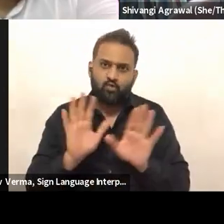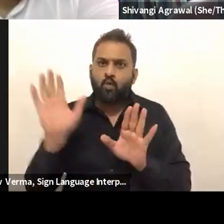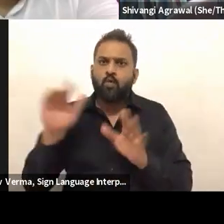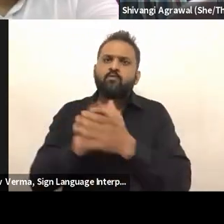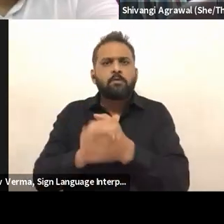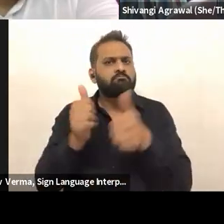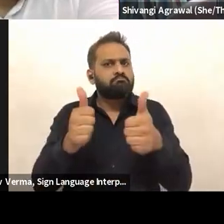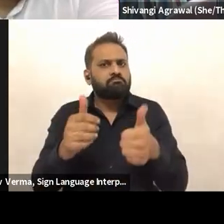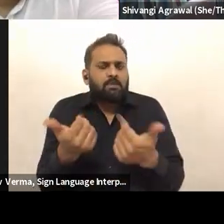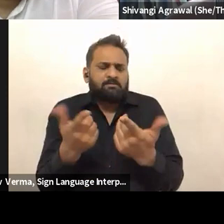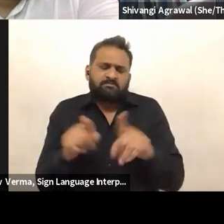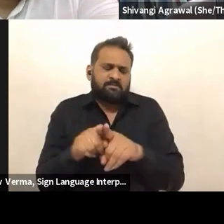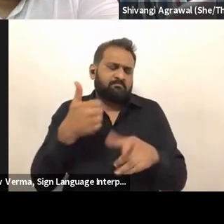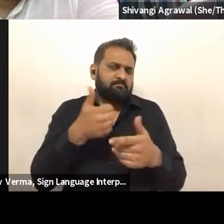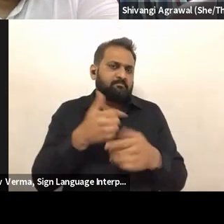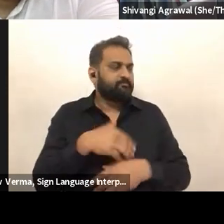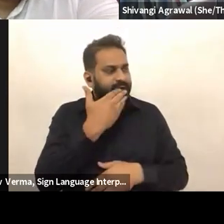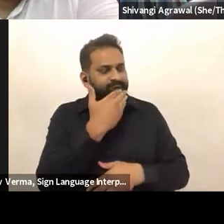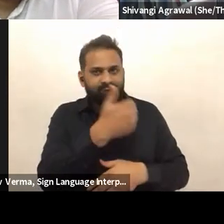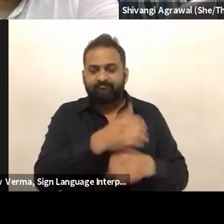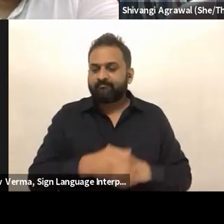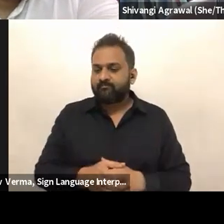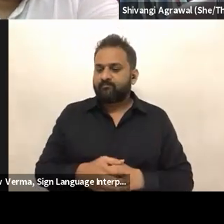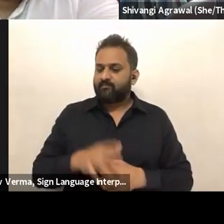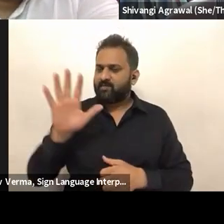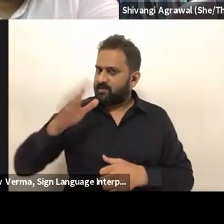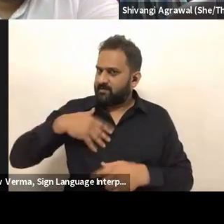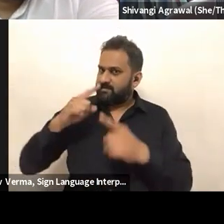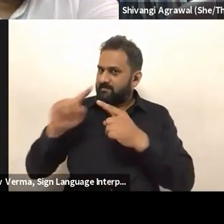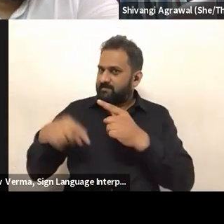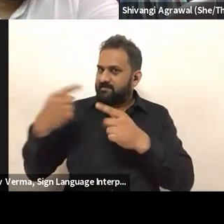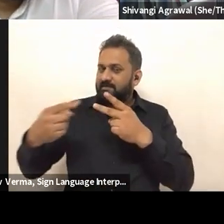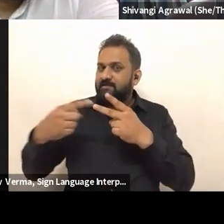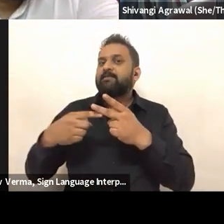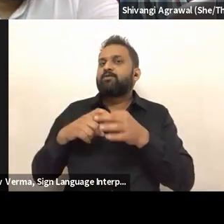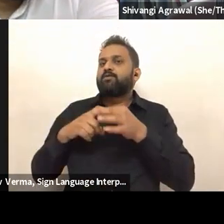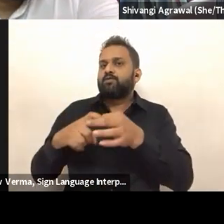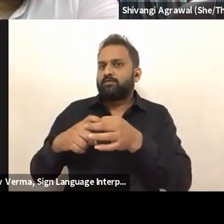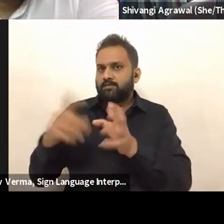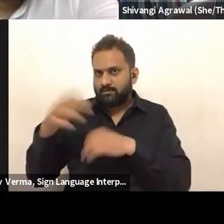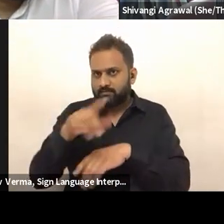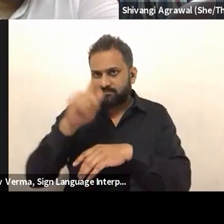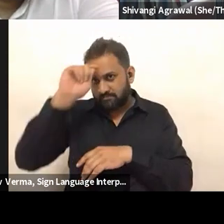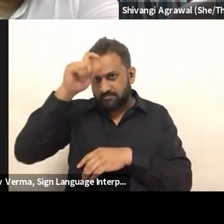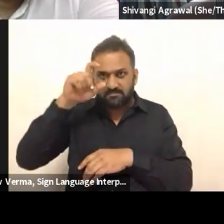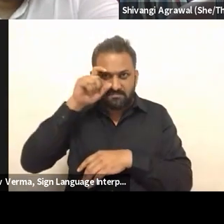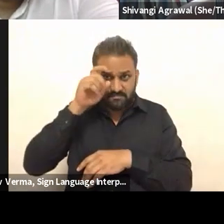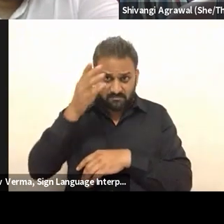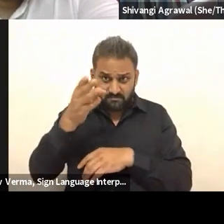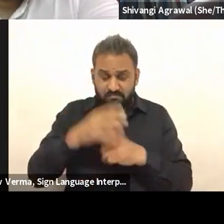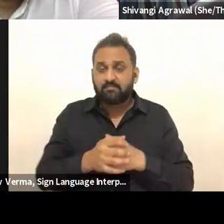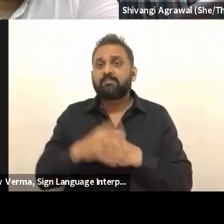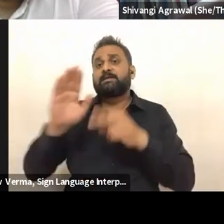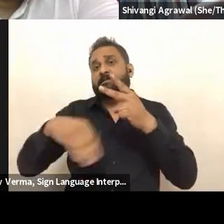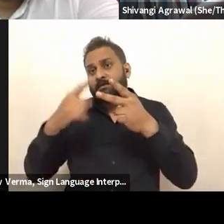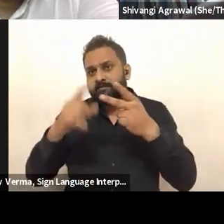you. Okay. You know what? I'm going to take this next question to Faraz, and then I have a question for Shivangi after that.